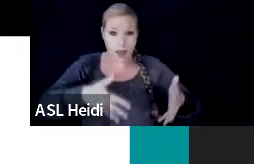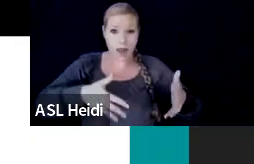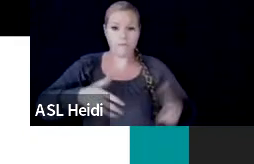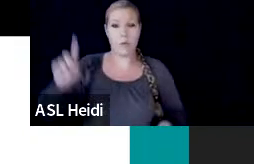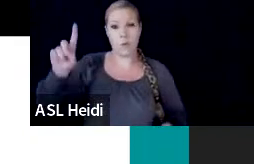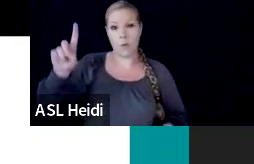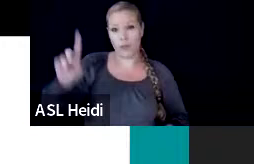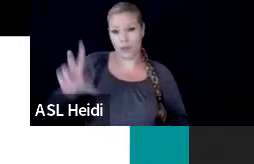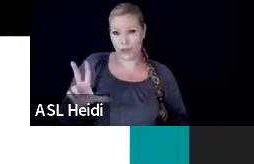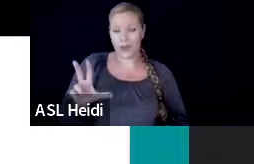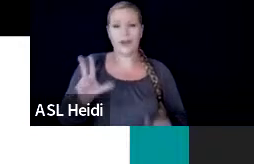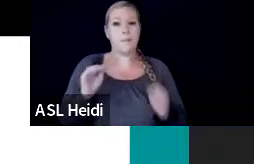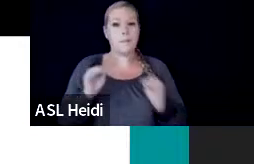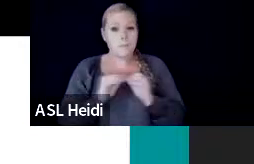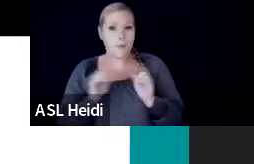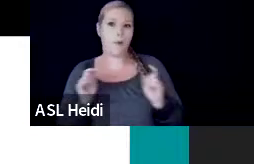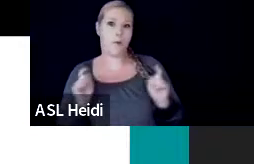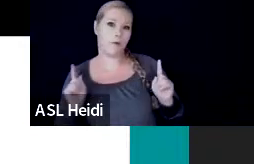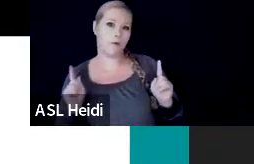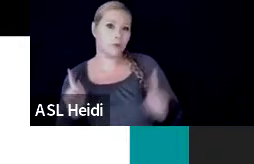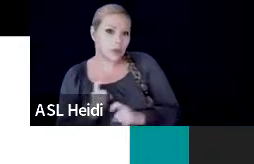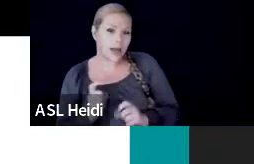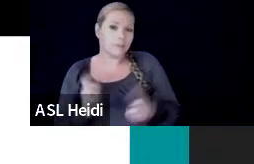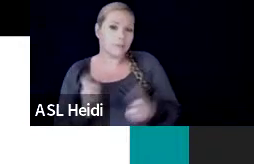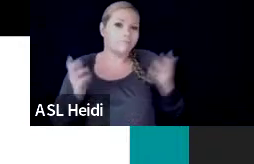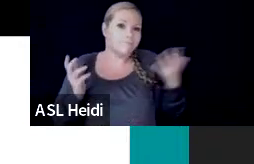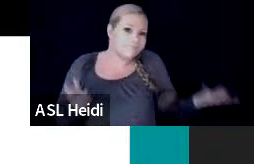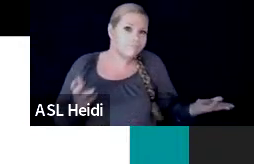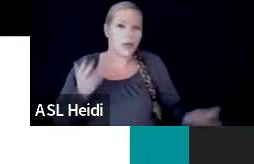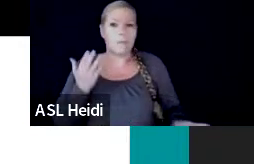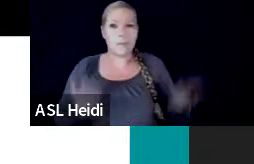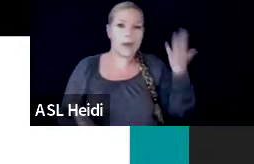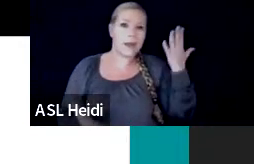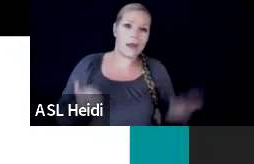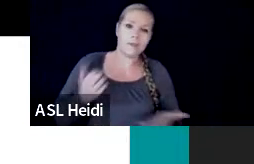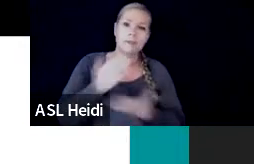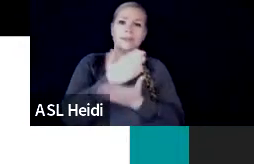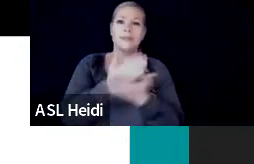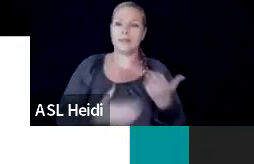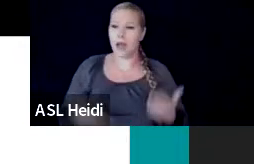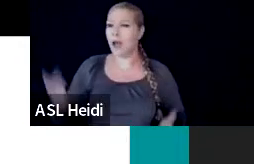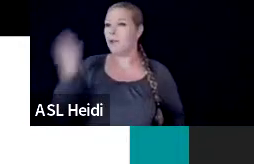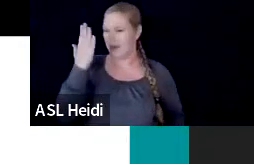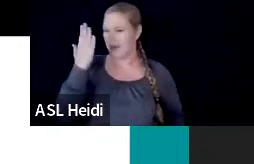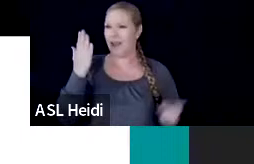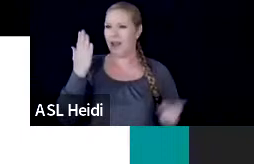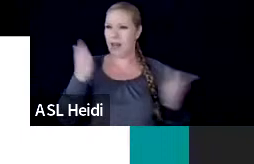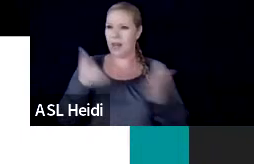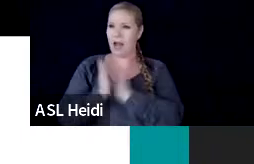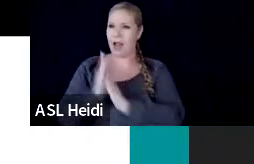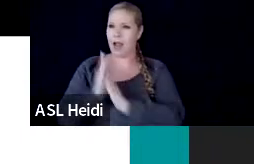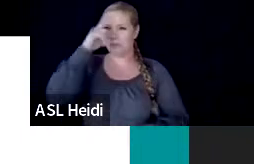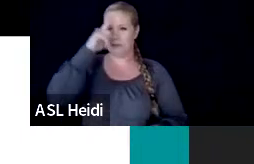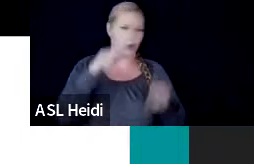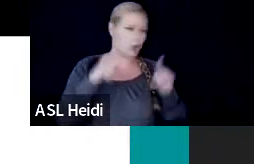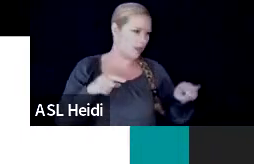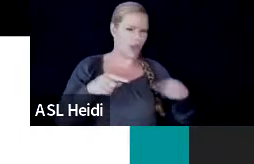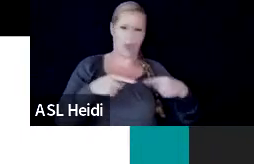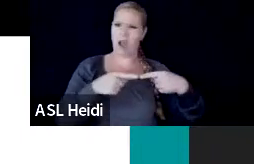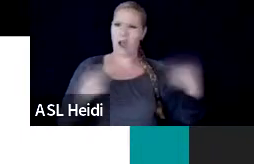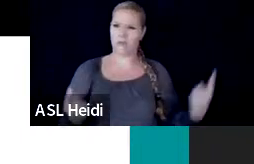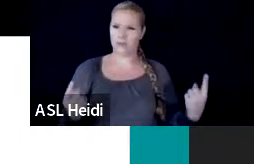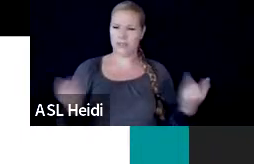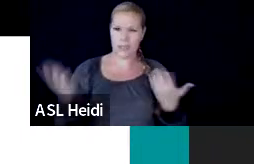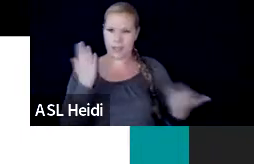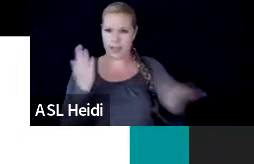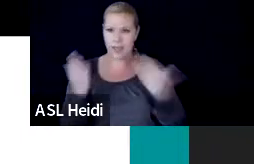challenging in nature. Some of them, quite frankly, are even contradictory to each other. by their actual requests.